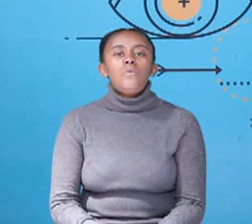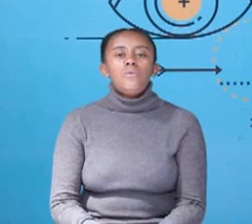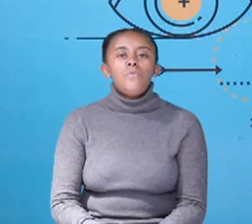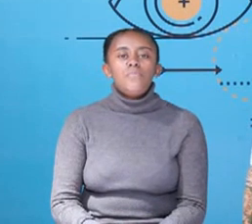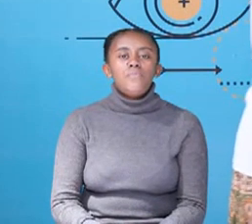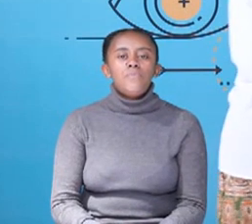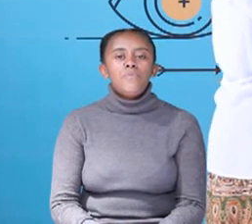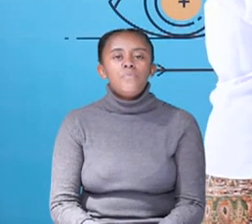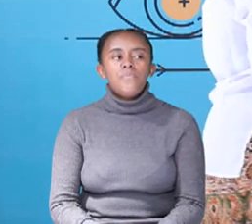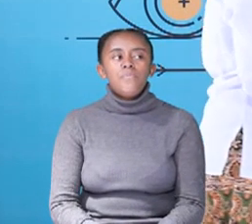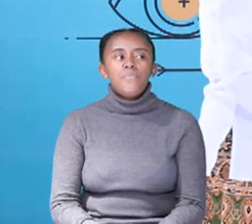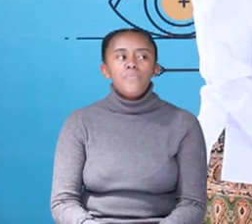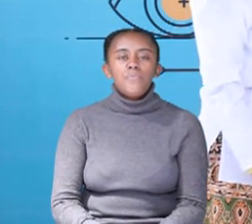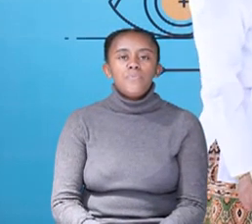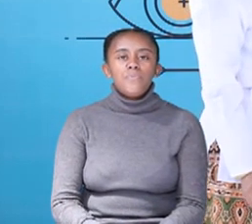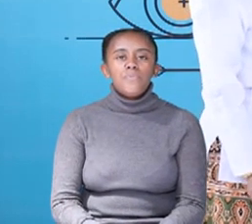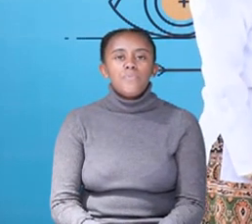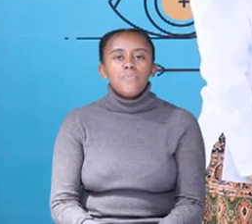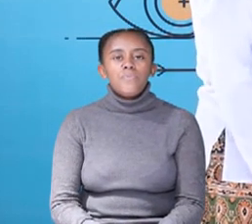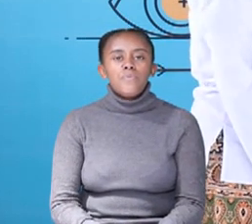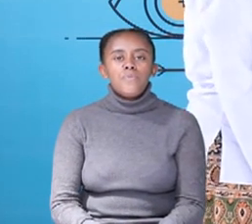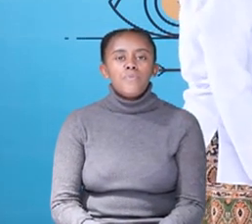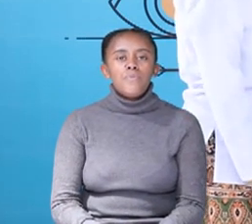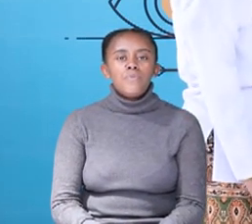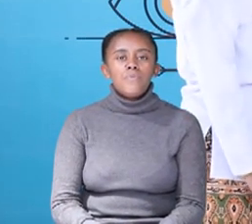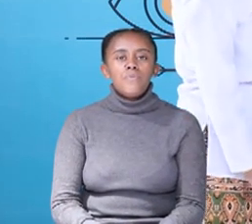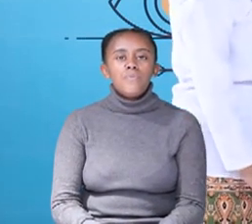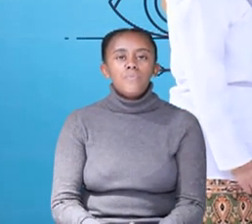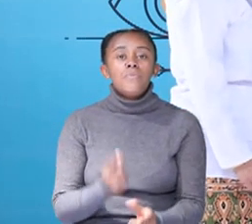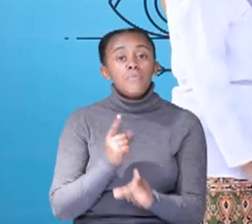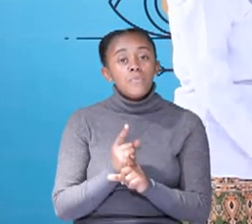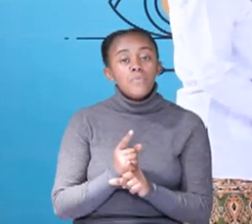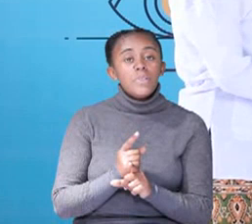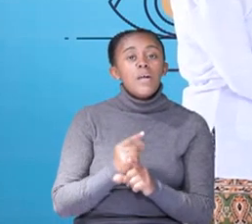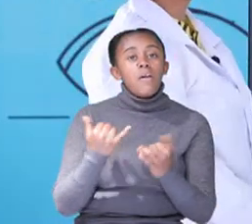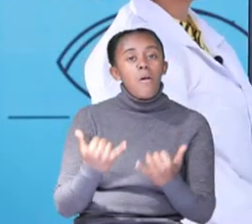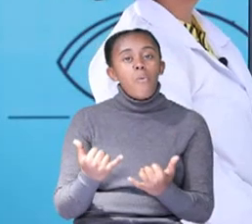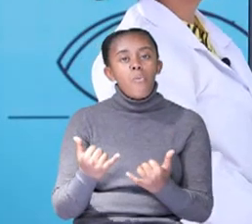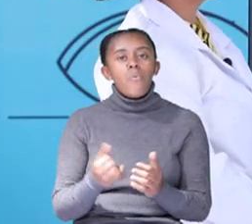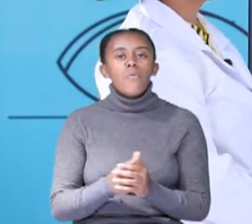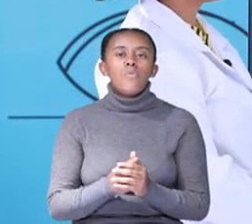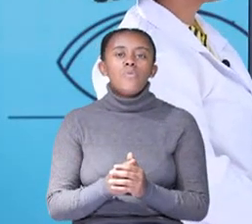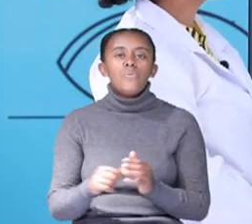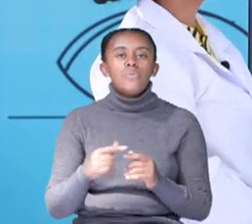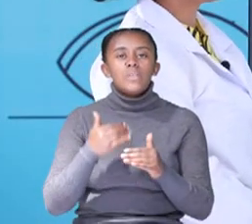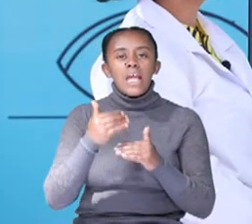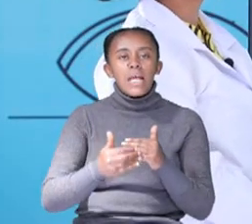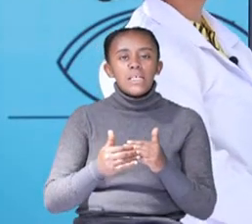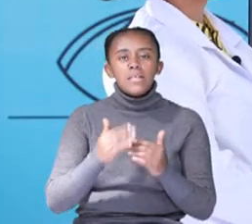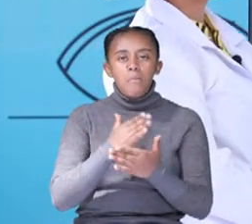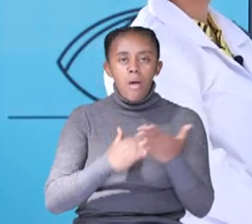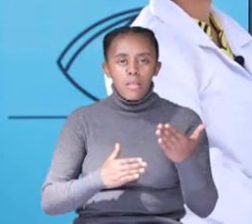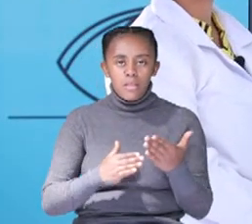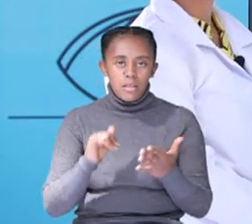say true, you got correct answer. Okay, that is great, students. Now let's move on to the next